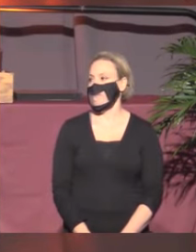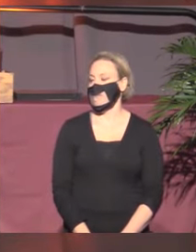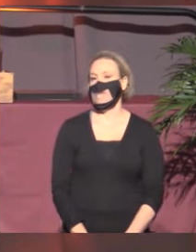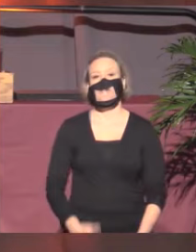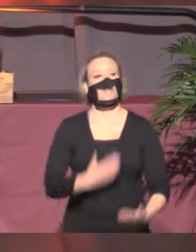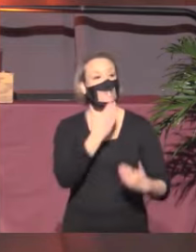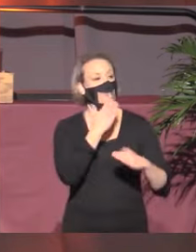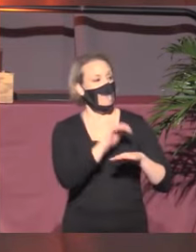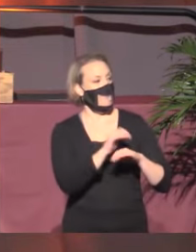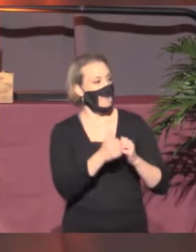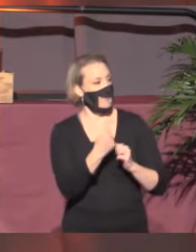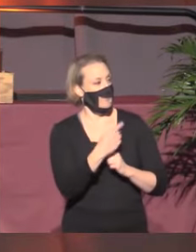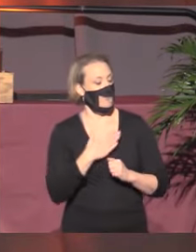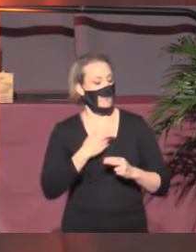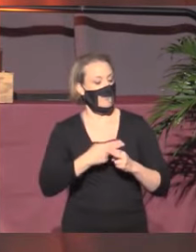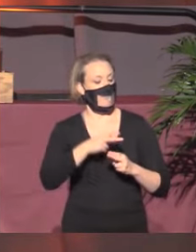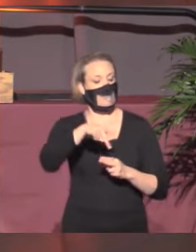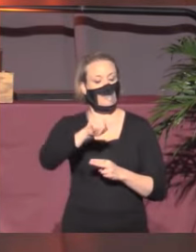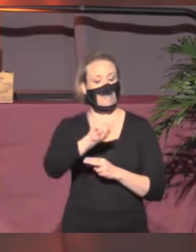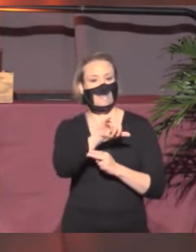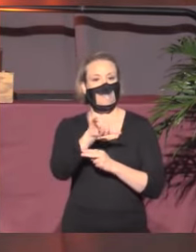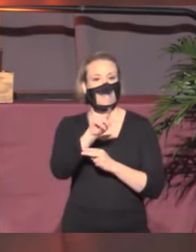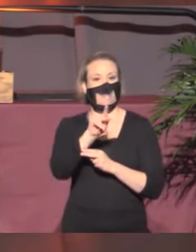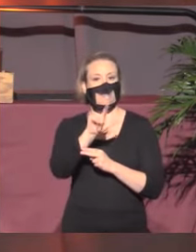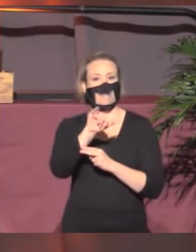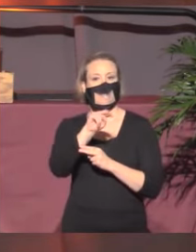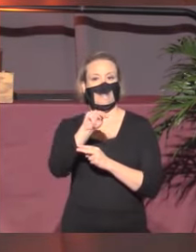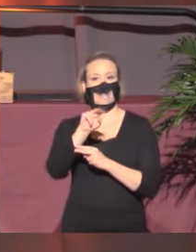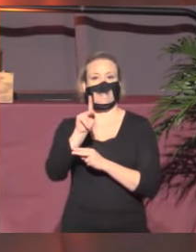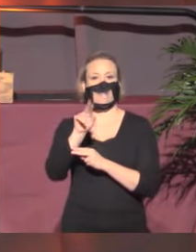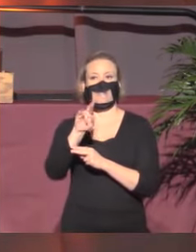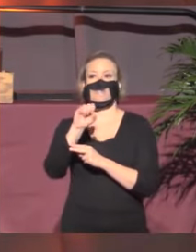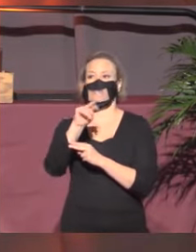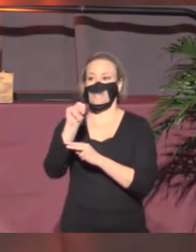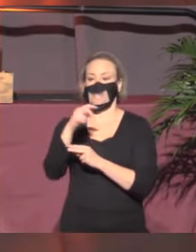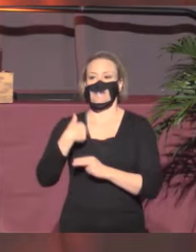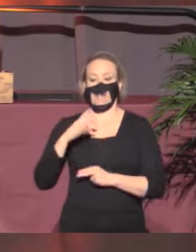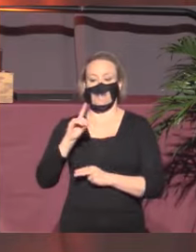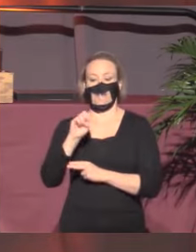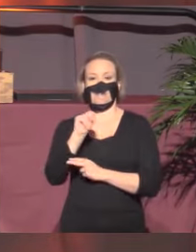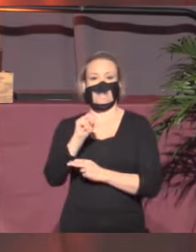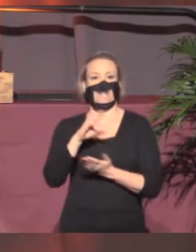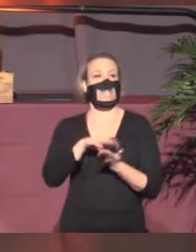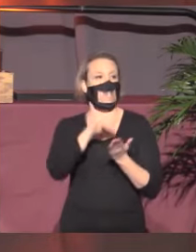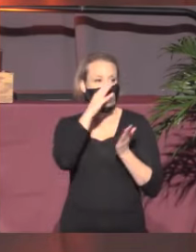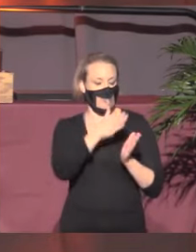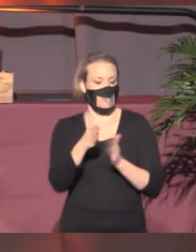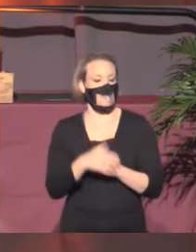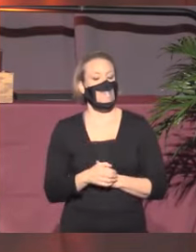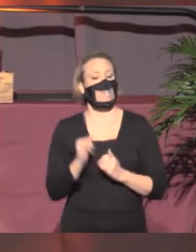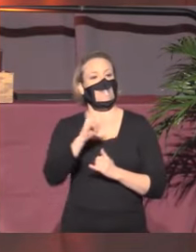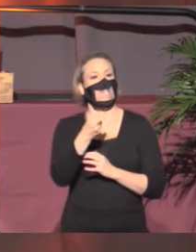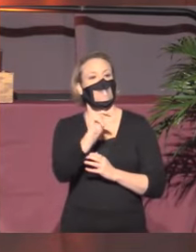Good evening, everyone. My name is Patty Klein-Kirsten, and I serve as the Dean of Students. The John Wesley Leadership and